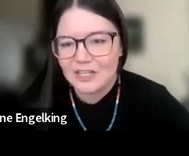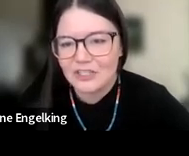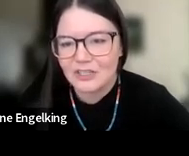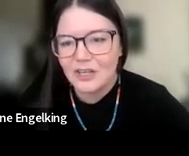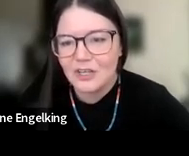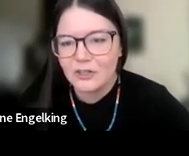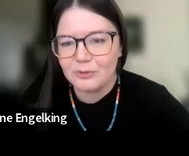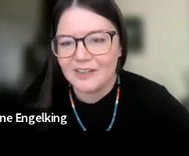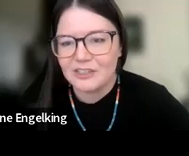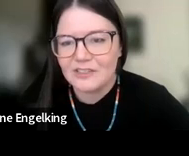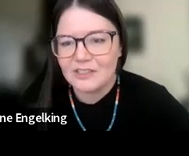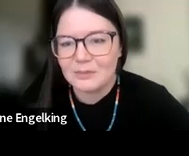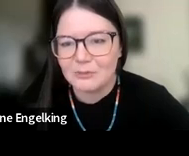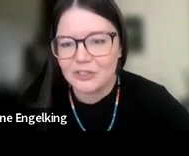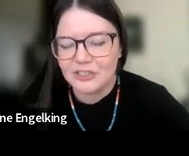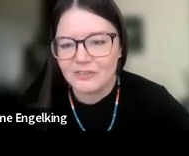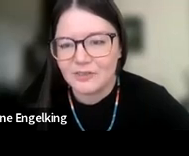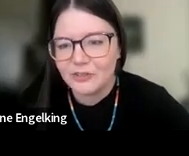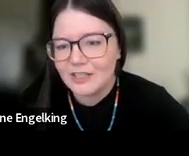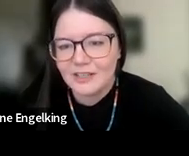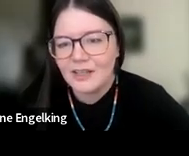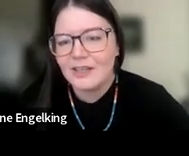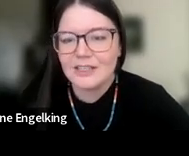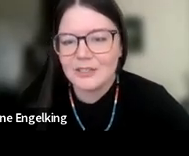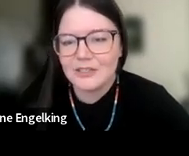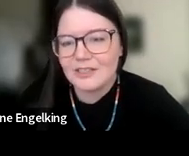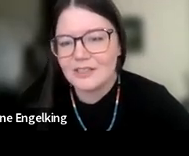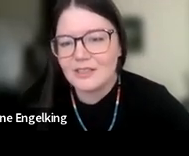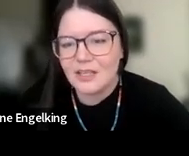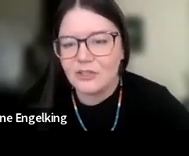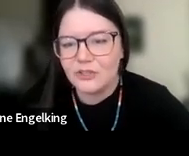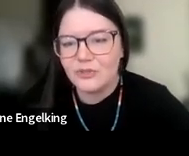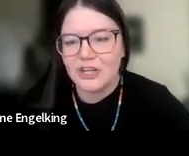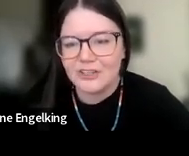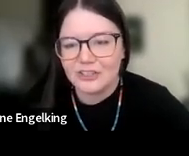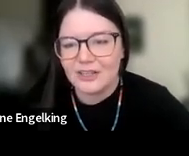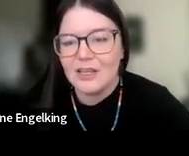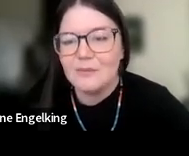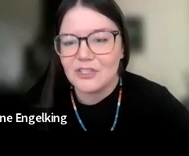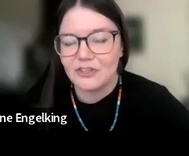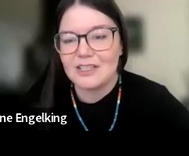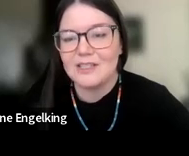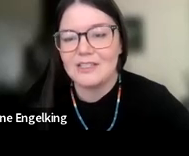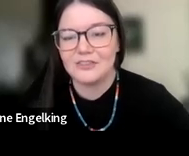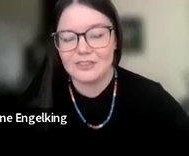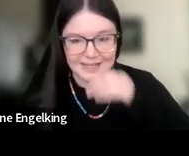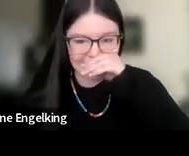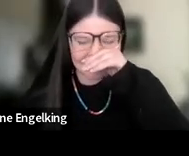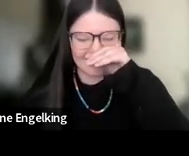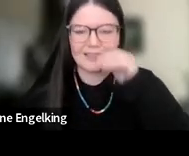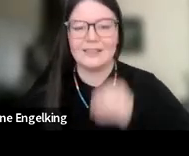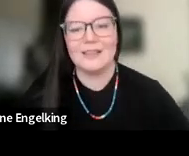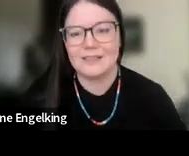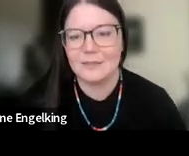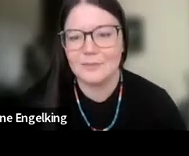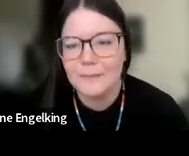build foundation, new to providing services, but appreciative of learning experiences, new, challenging, mistrust, and